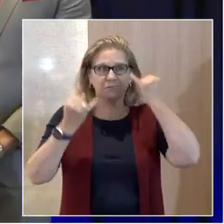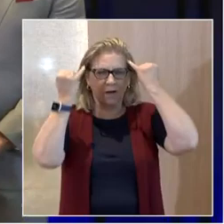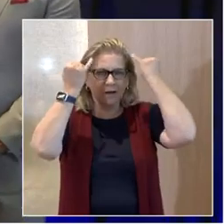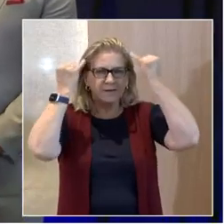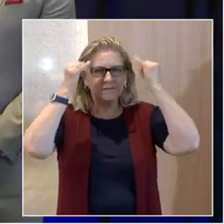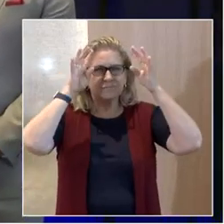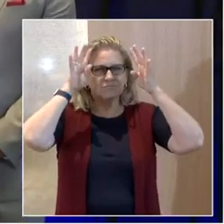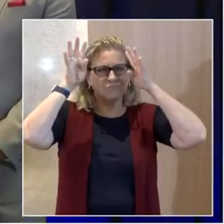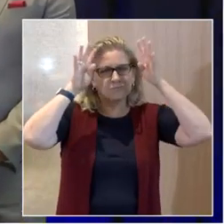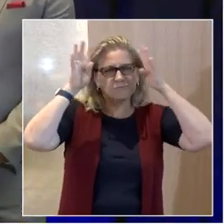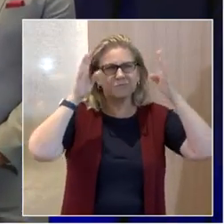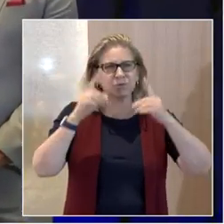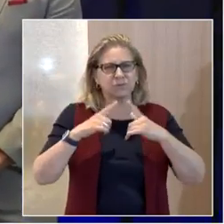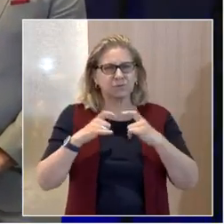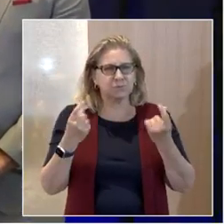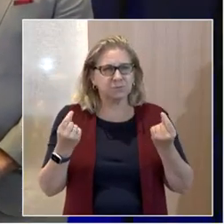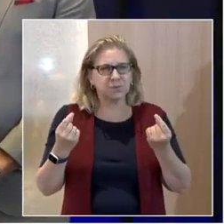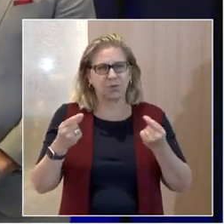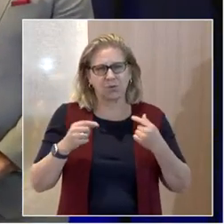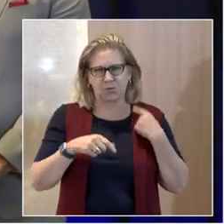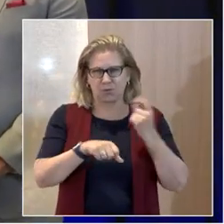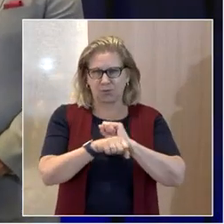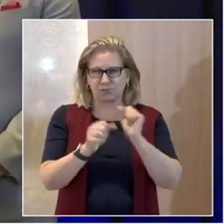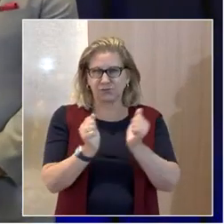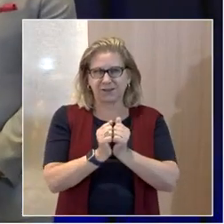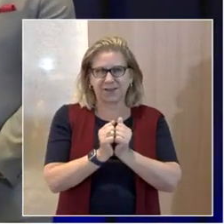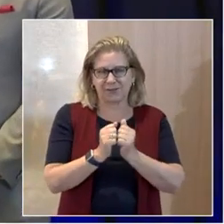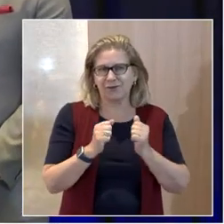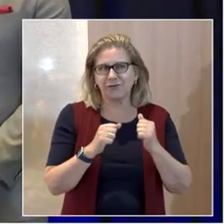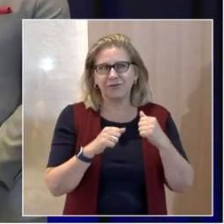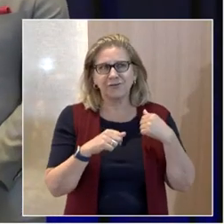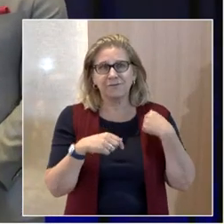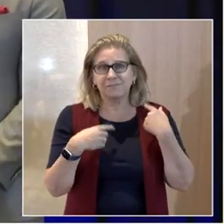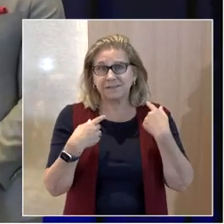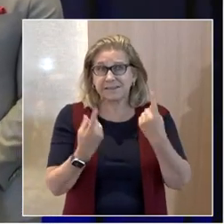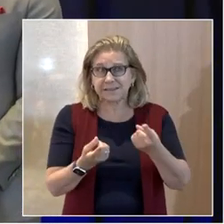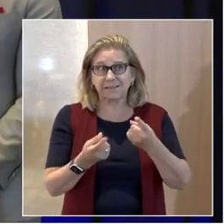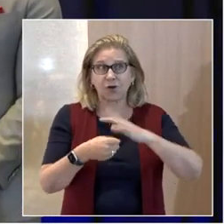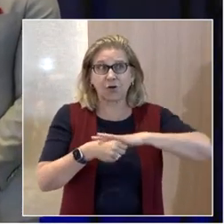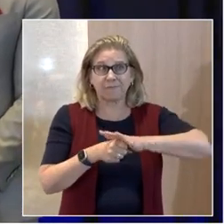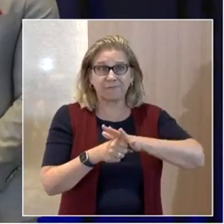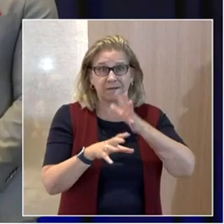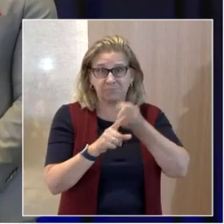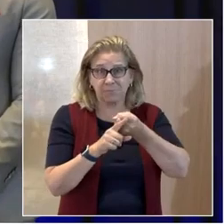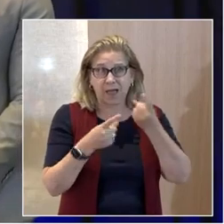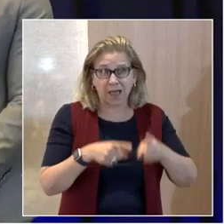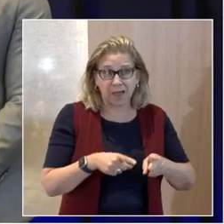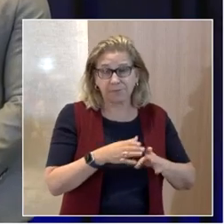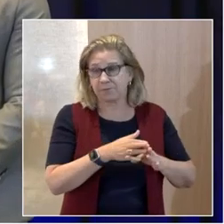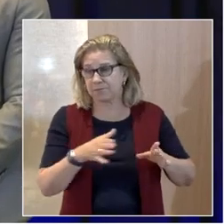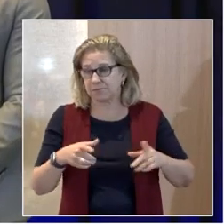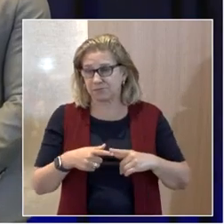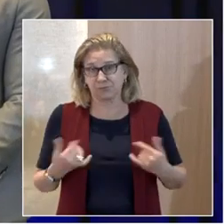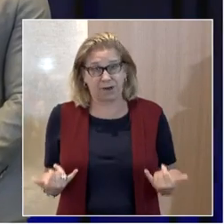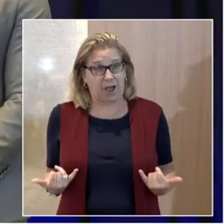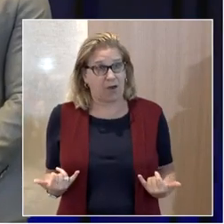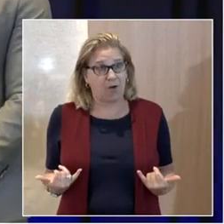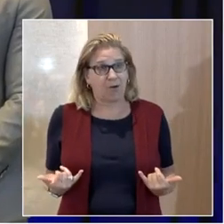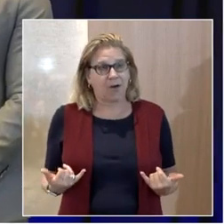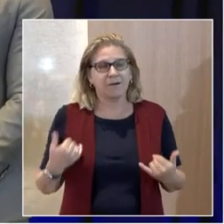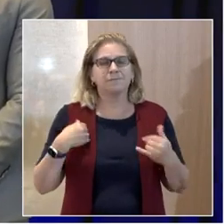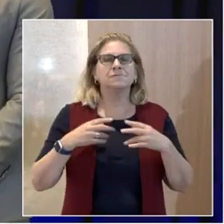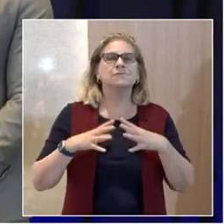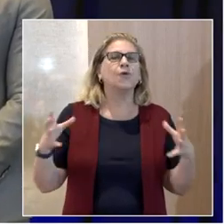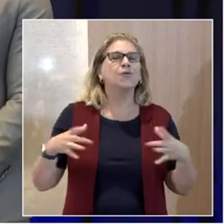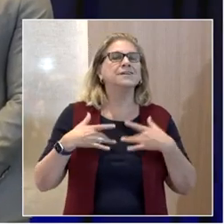together across our boundaries since COVID and throughout the recovery, and we're so excited to be here with you